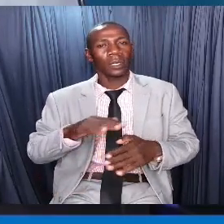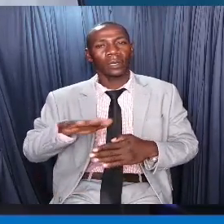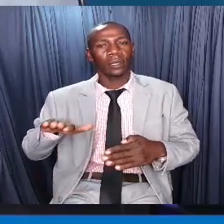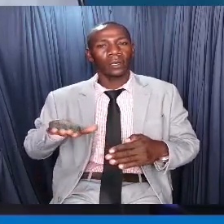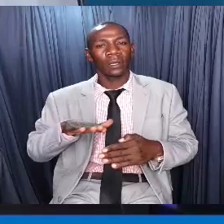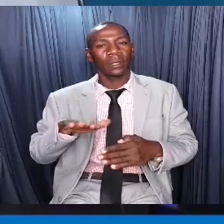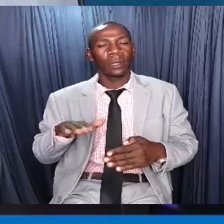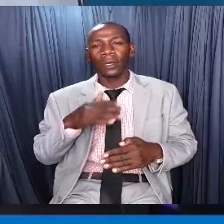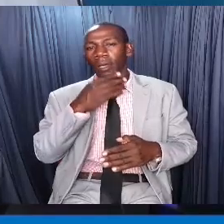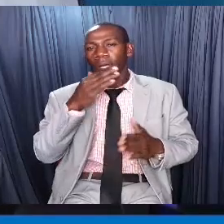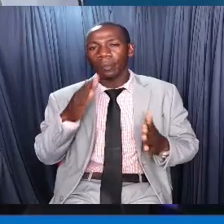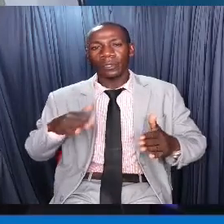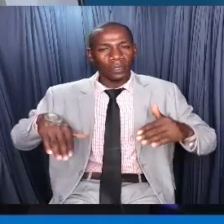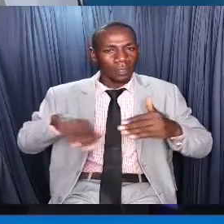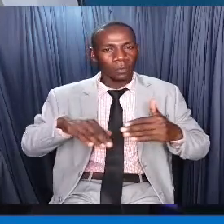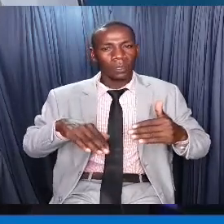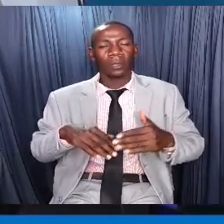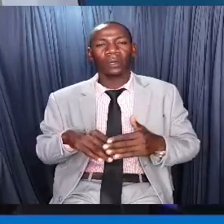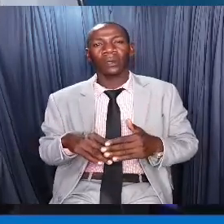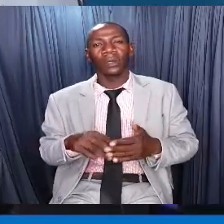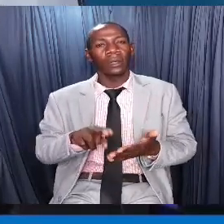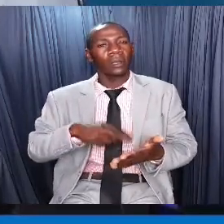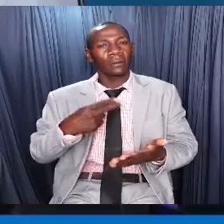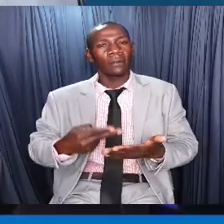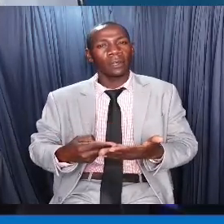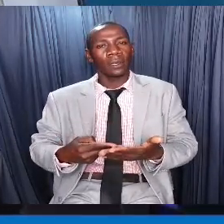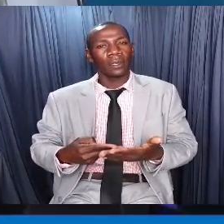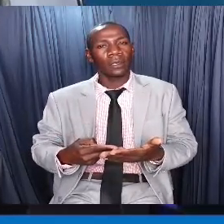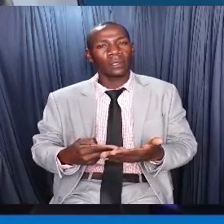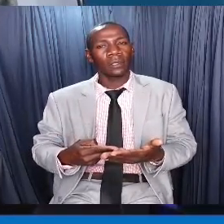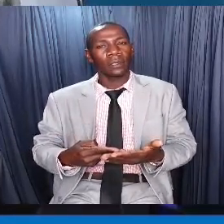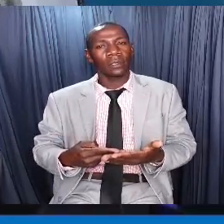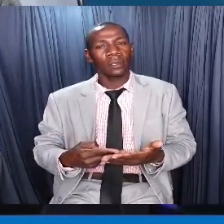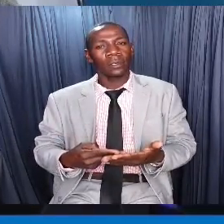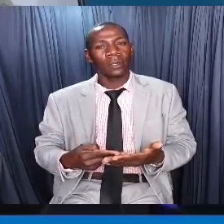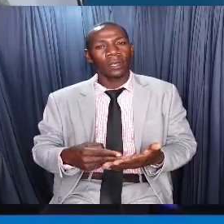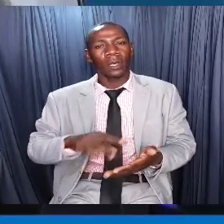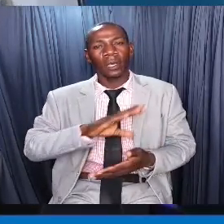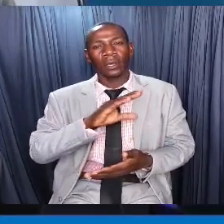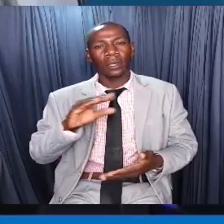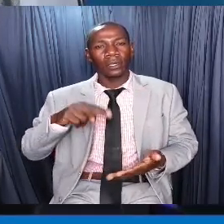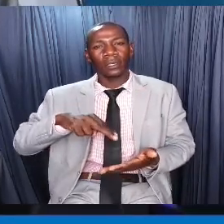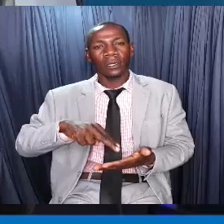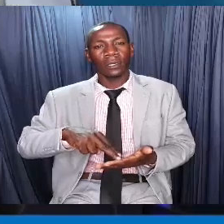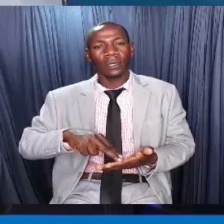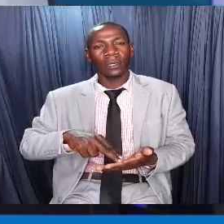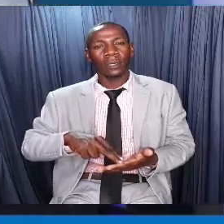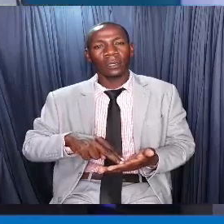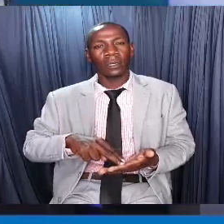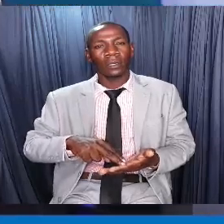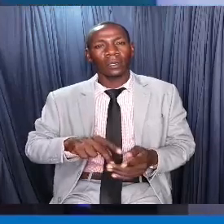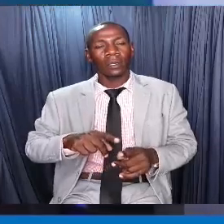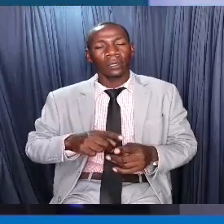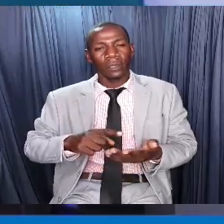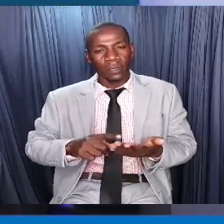area. Mtu akijikwaa. Once you stumble. Akianguka. And fall. Sasa asimami. Now you don't get up. Kwanza kuangalia